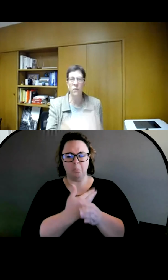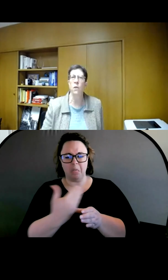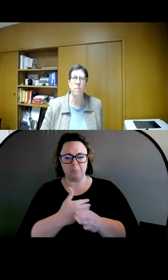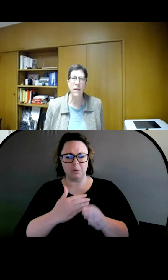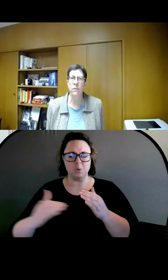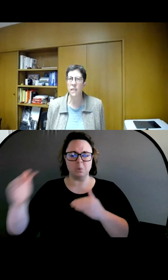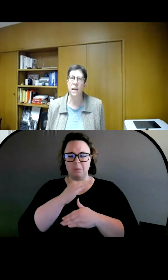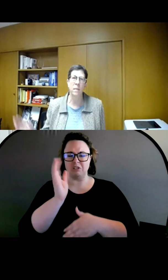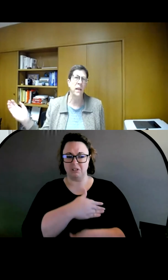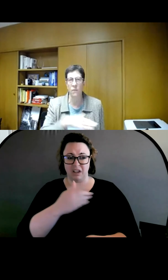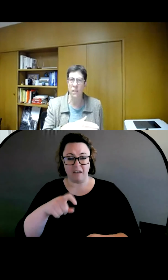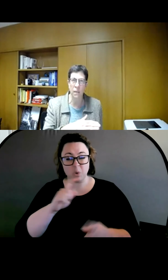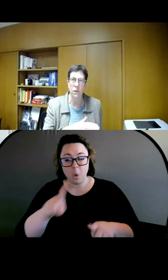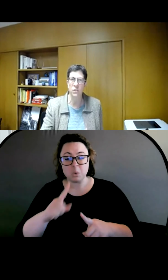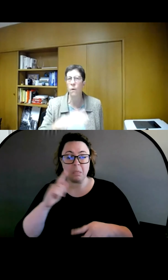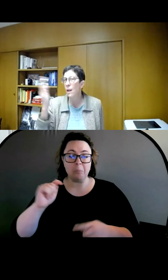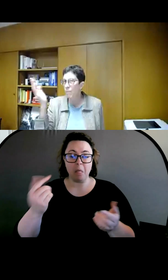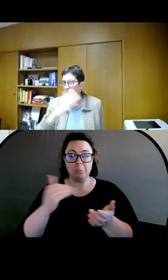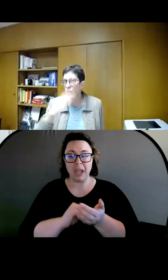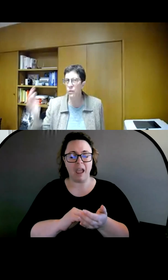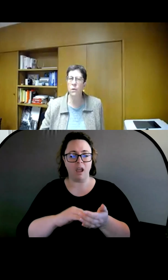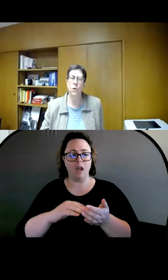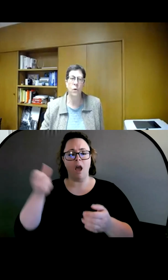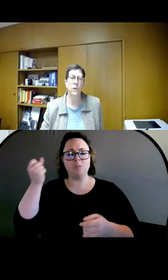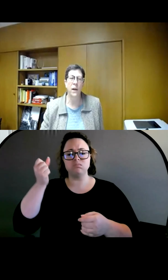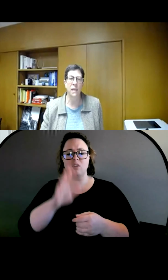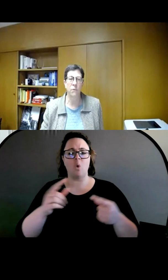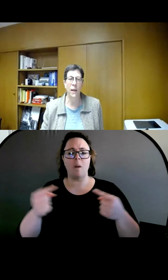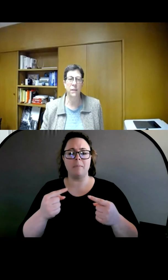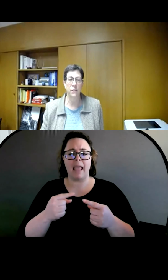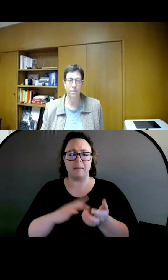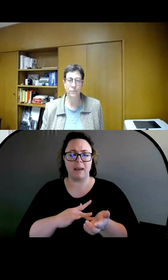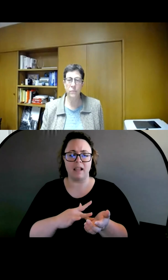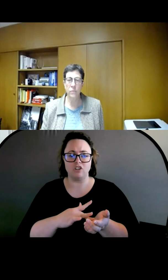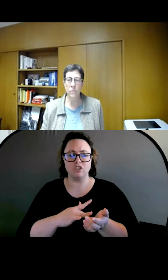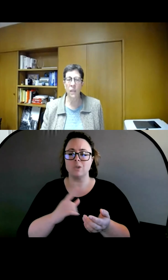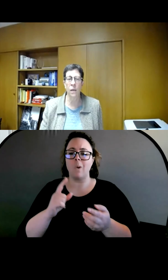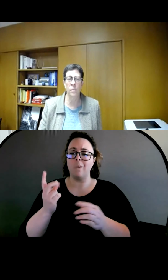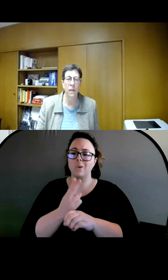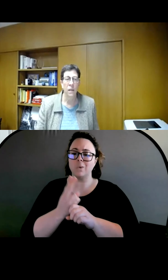have to go to the bathroom again, I'm not even going to give you. So it's used in a whole variety of ways.